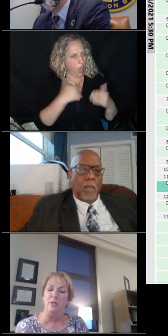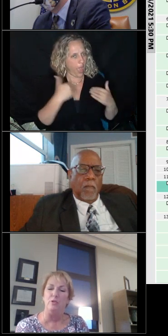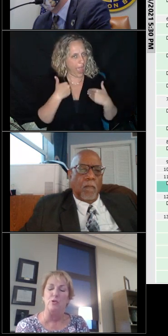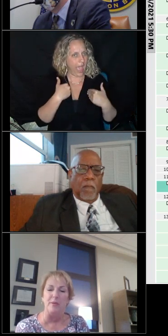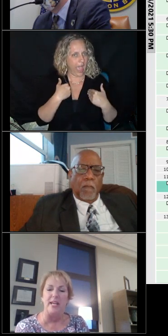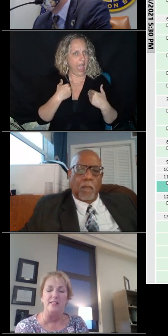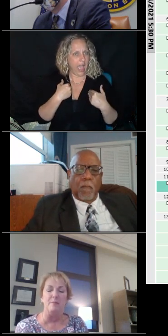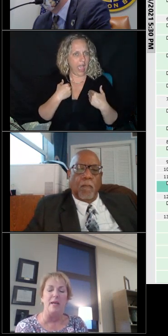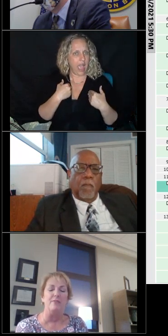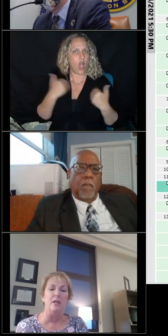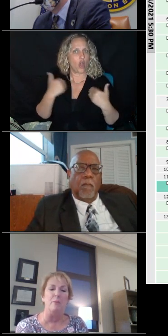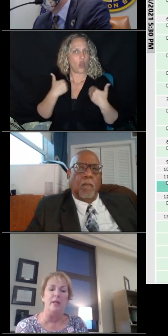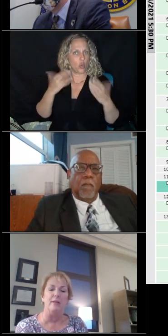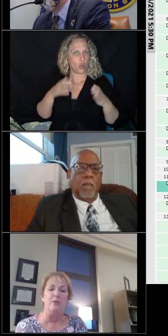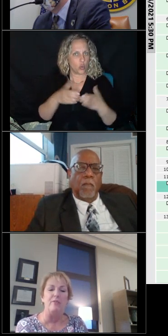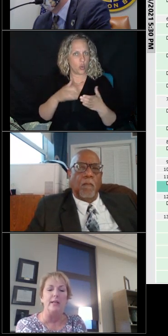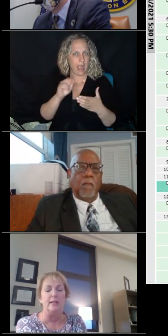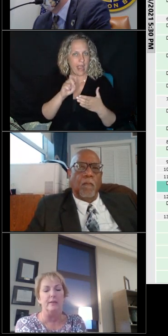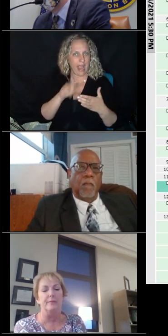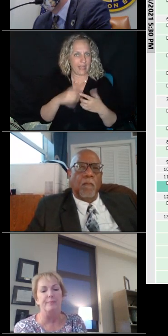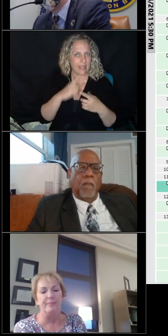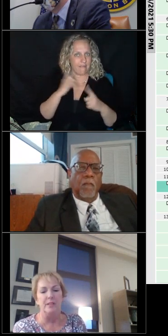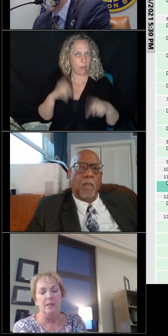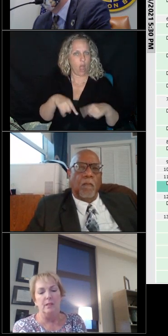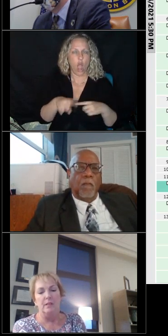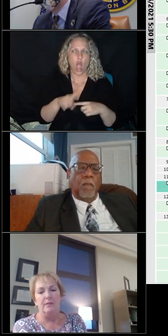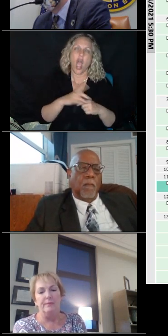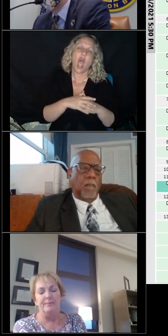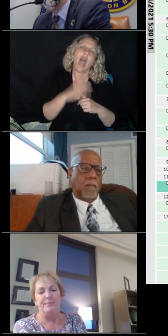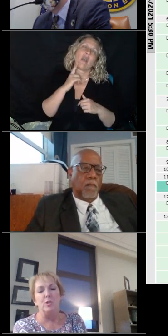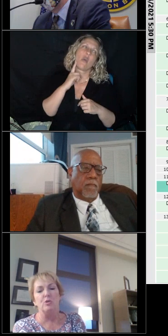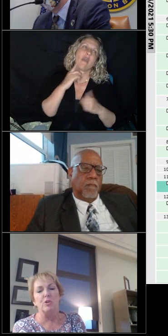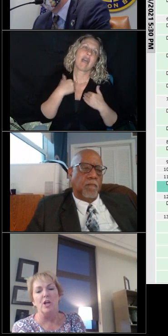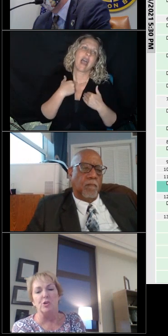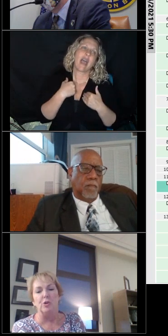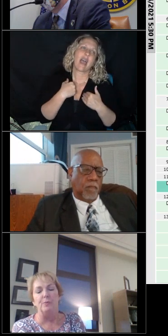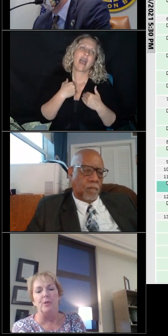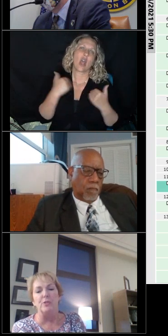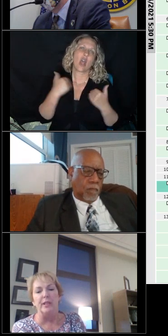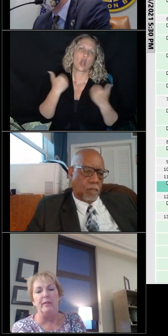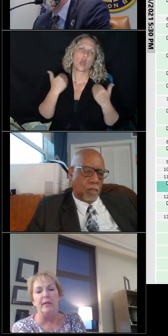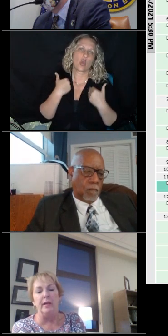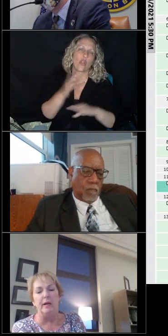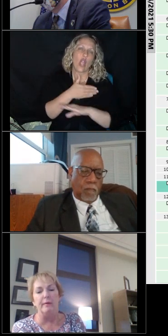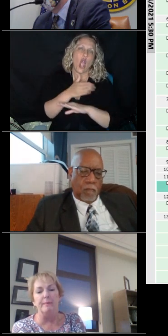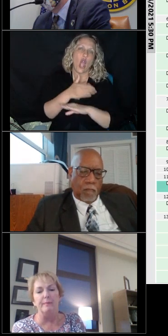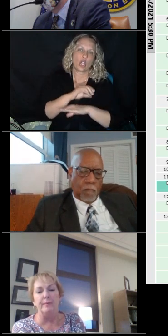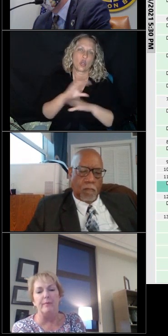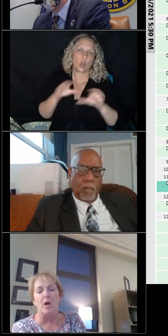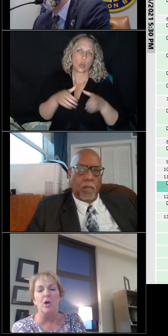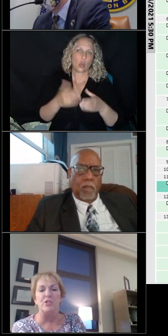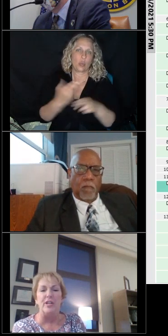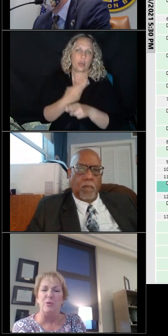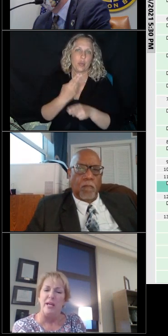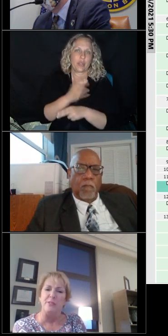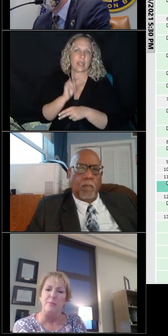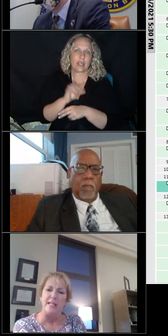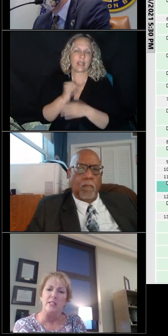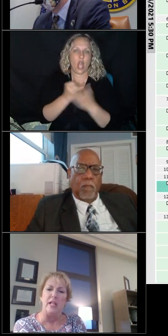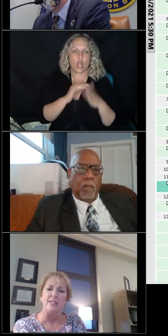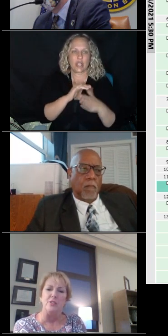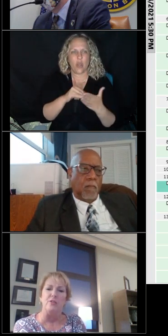like the youth group, and Casey may have to come on. I think we've had like the youth concert group using the art